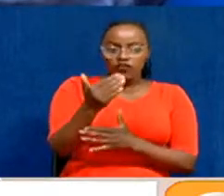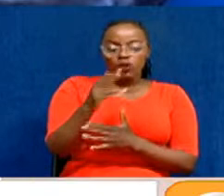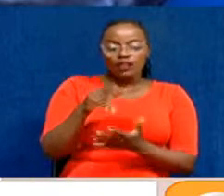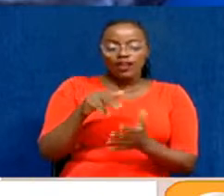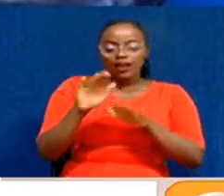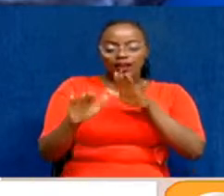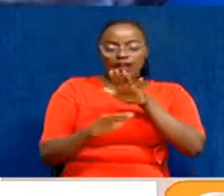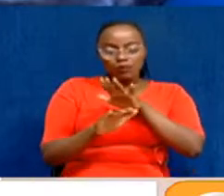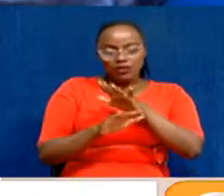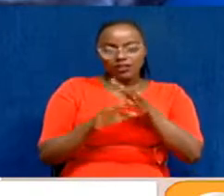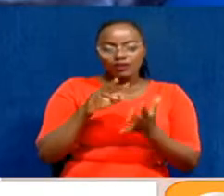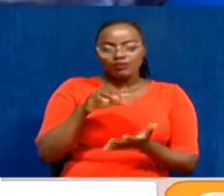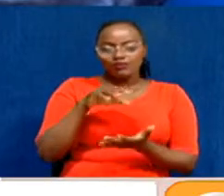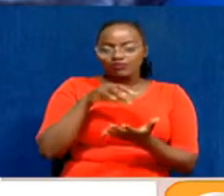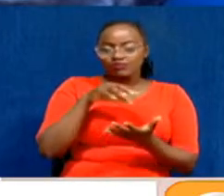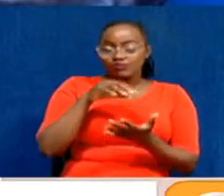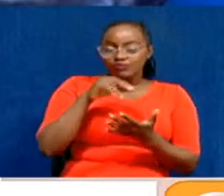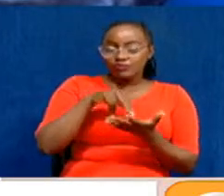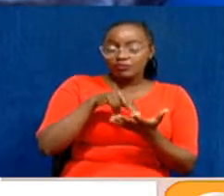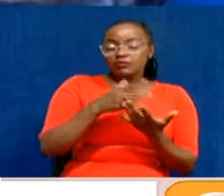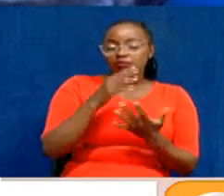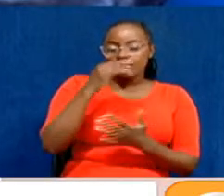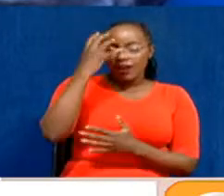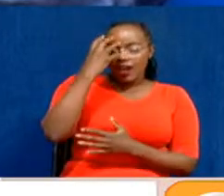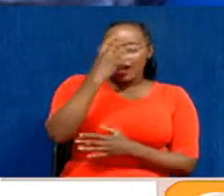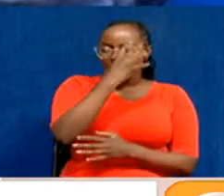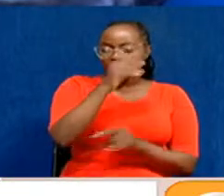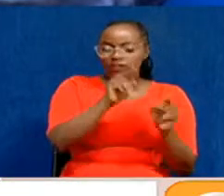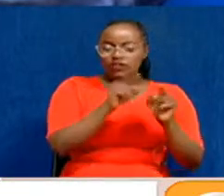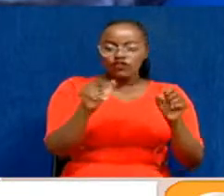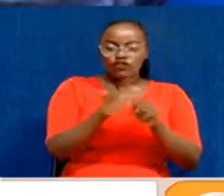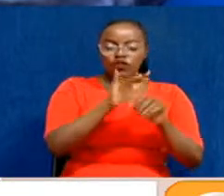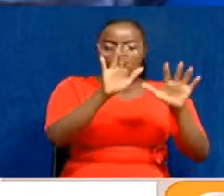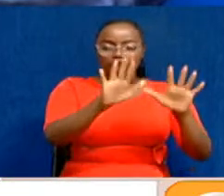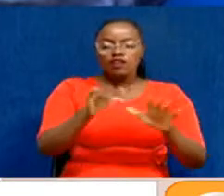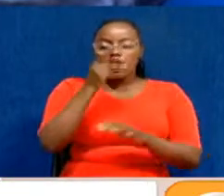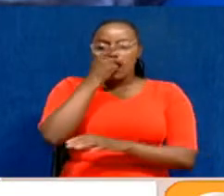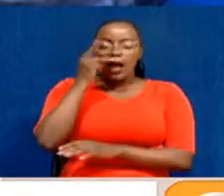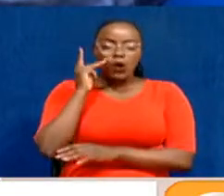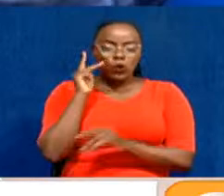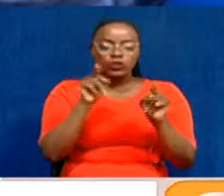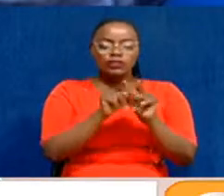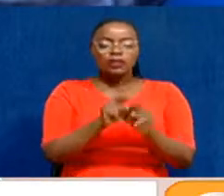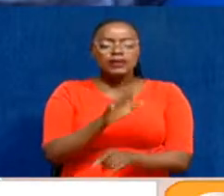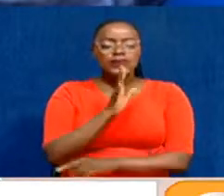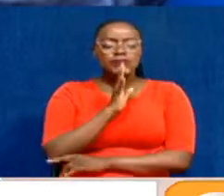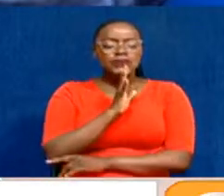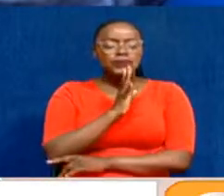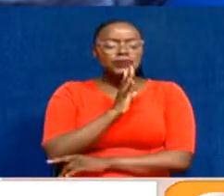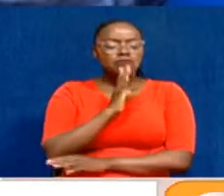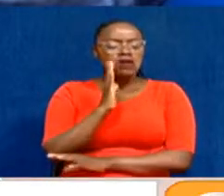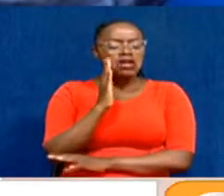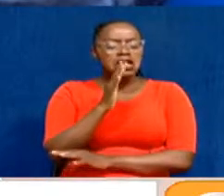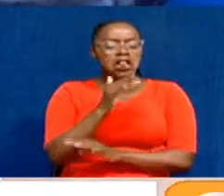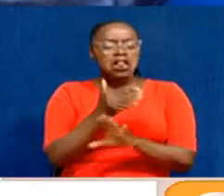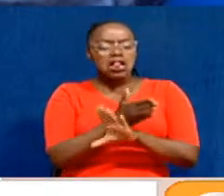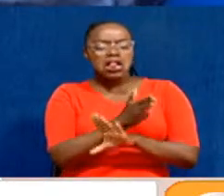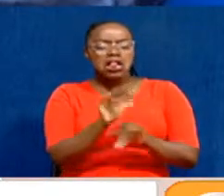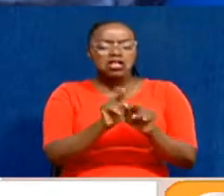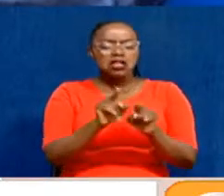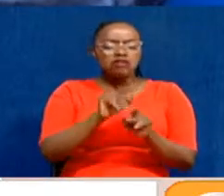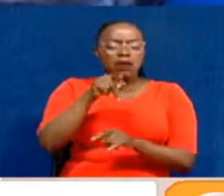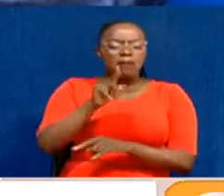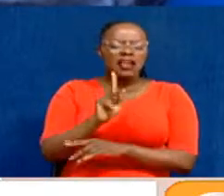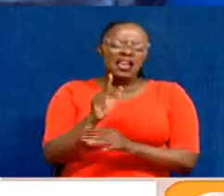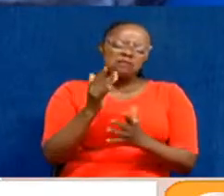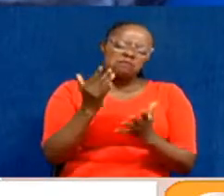running mate. In Azimio, Martha Karua is on a full-blown campaign, Kalonzo Musyoka is speaking in tongues, and Peter Kenneth